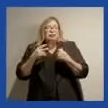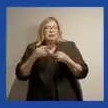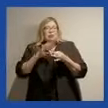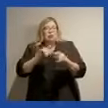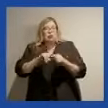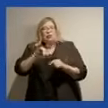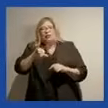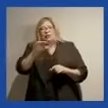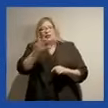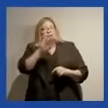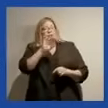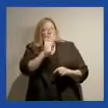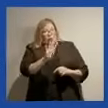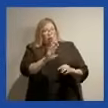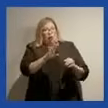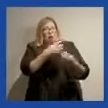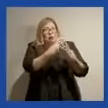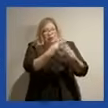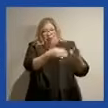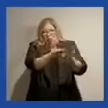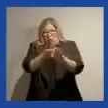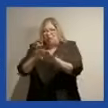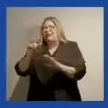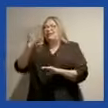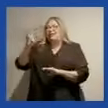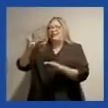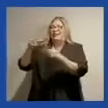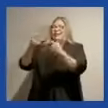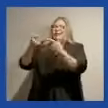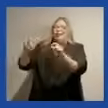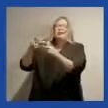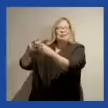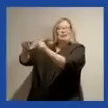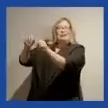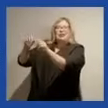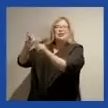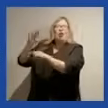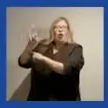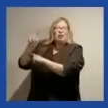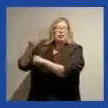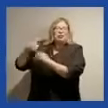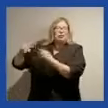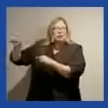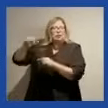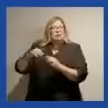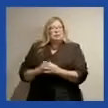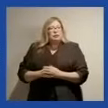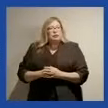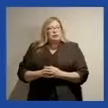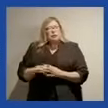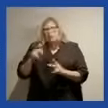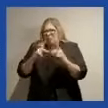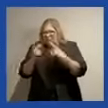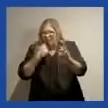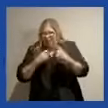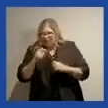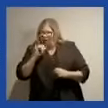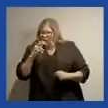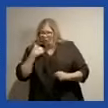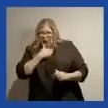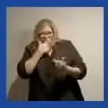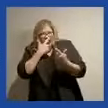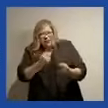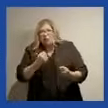seven larger yards. It does not mean, you ask me later, legislative leaders have asked me, are you interested? Are we